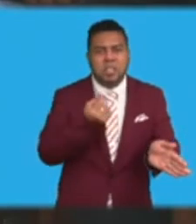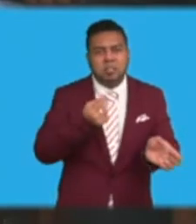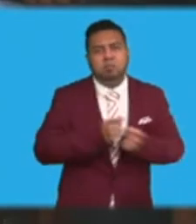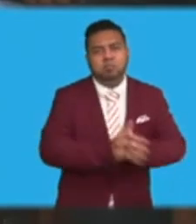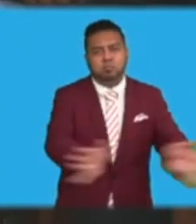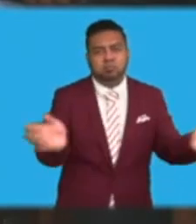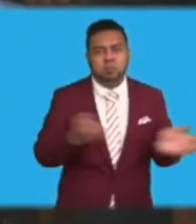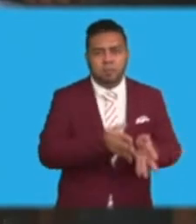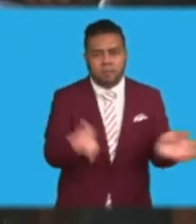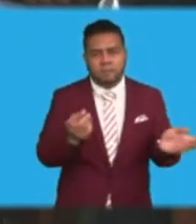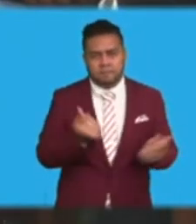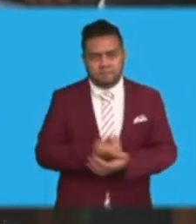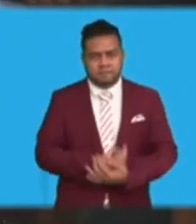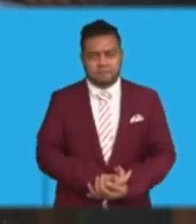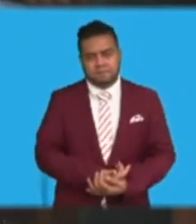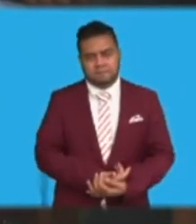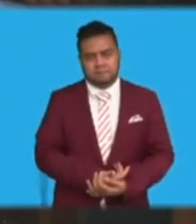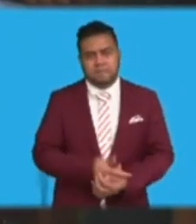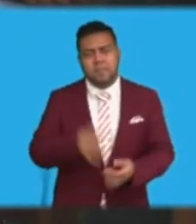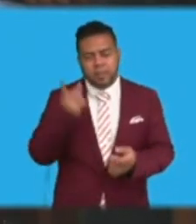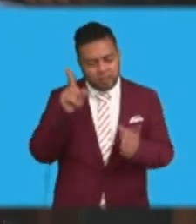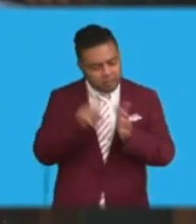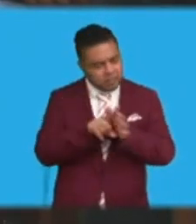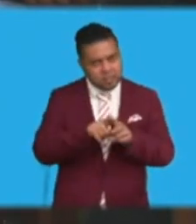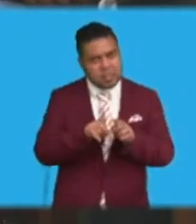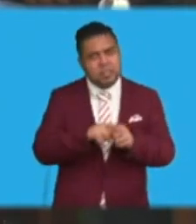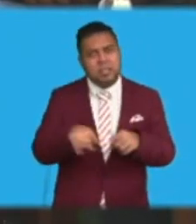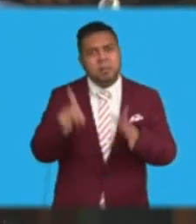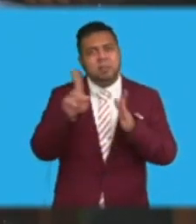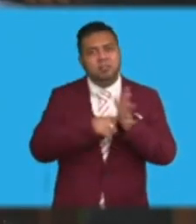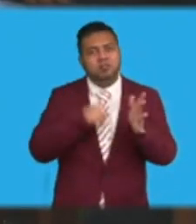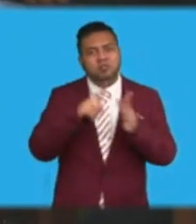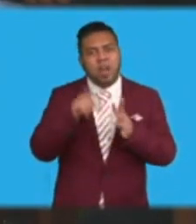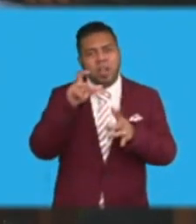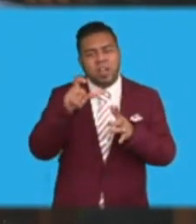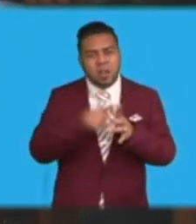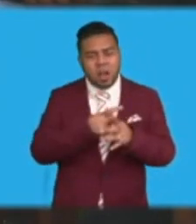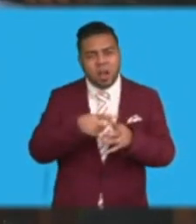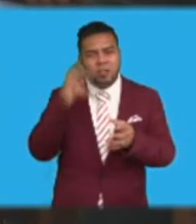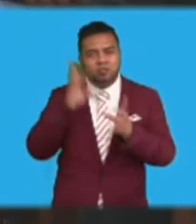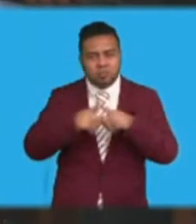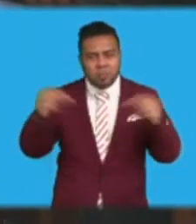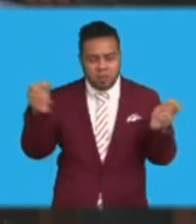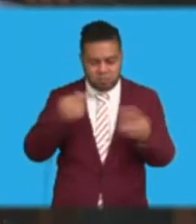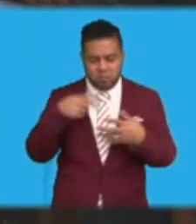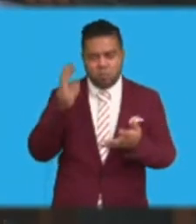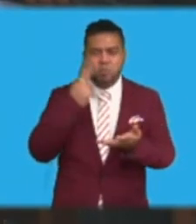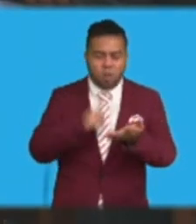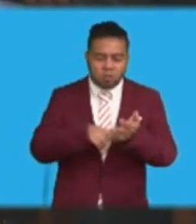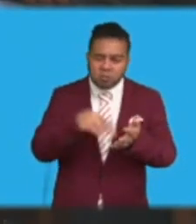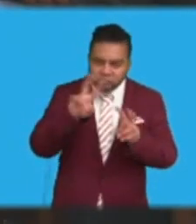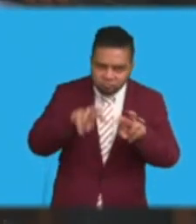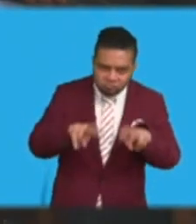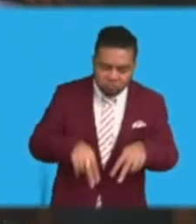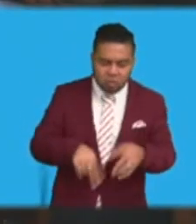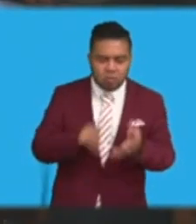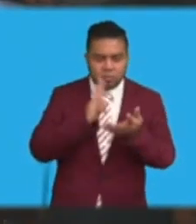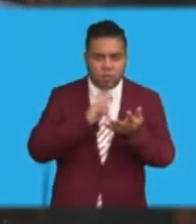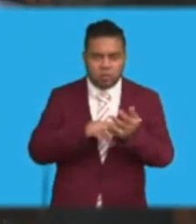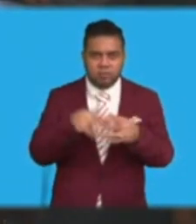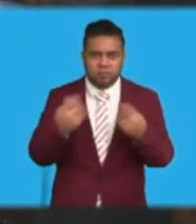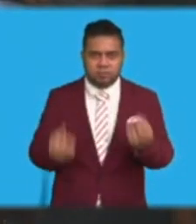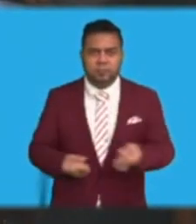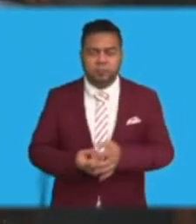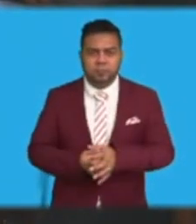by the recent JICA report that I mentioned, Madam Speaker, for the 4 rivers in Bethlehem, Madam Speaker.